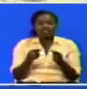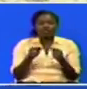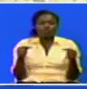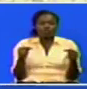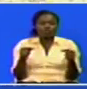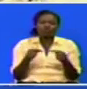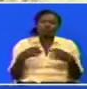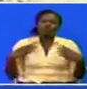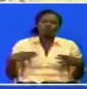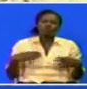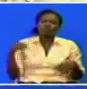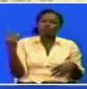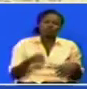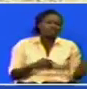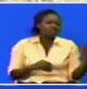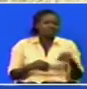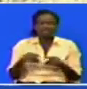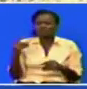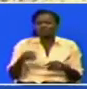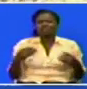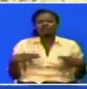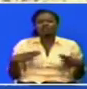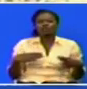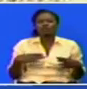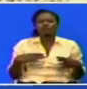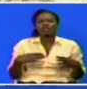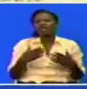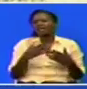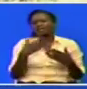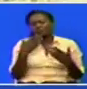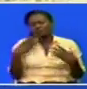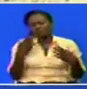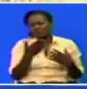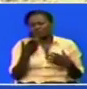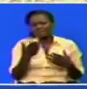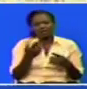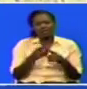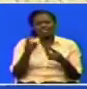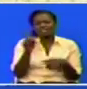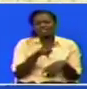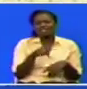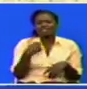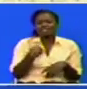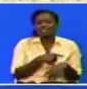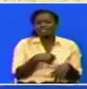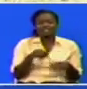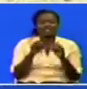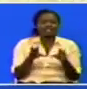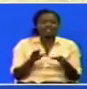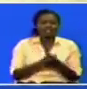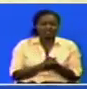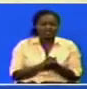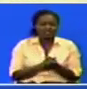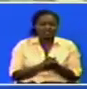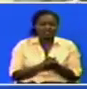as opposed to people beating about, the police beating about the civilians, and they have met people now, they are not doing their own normal business.